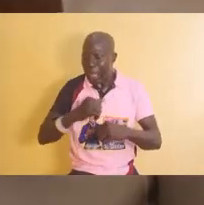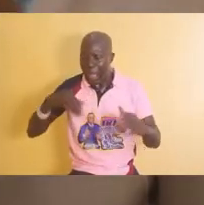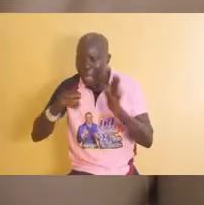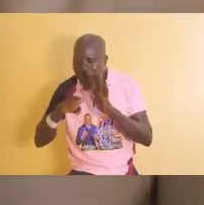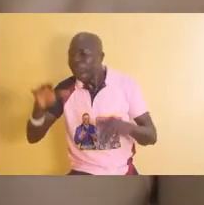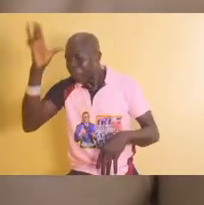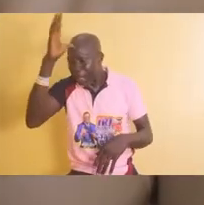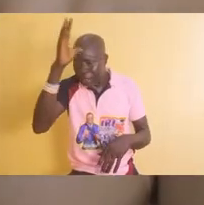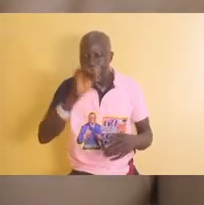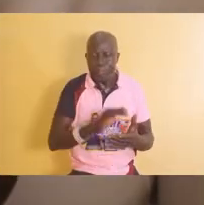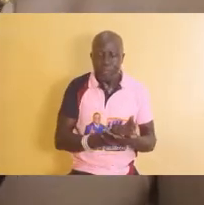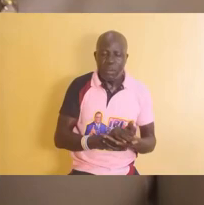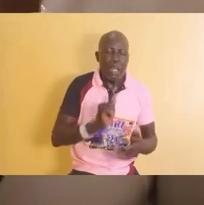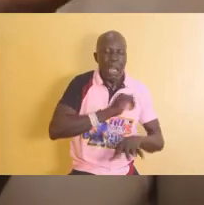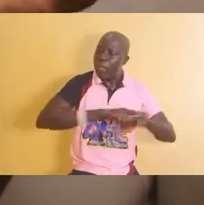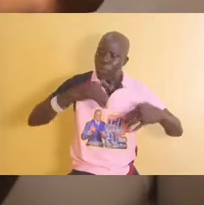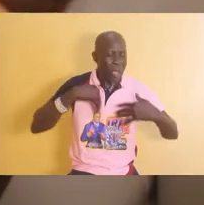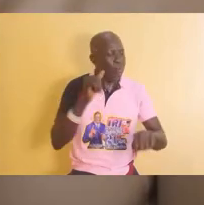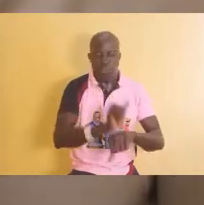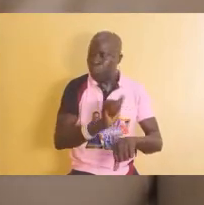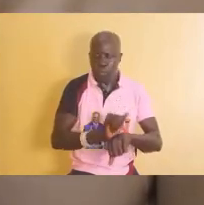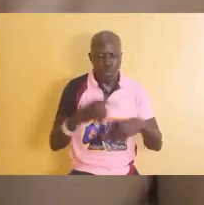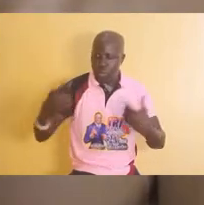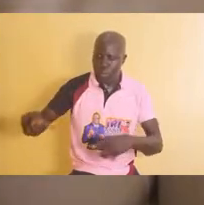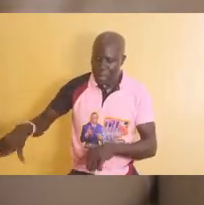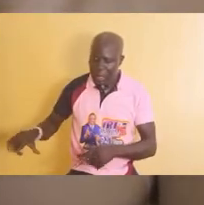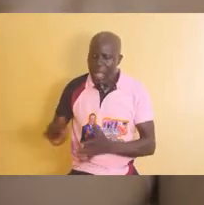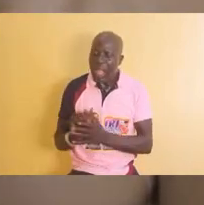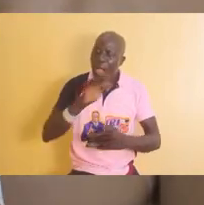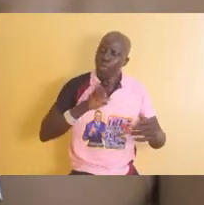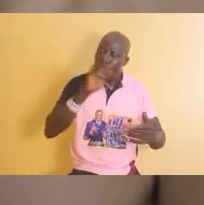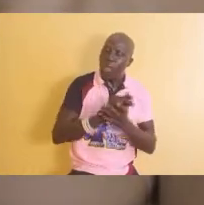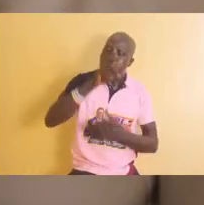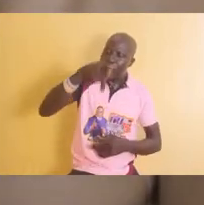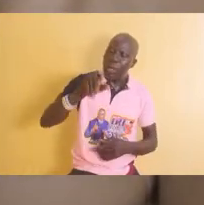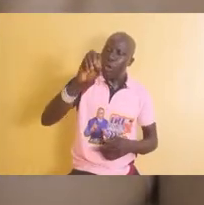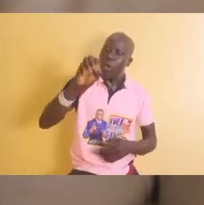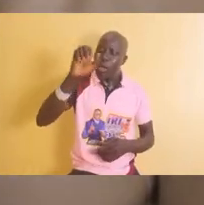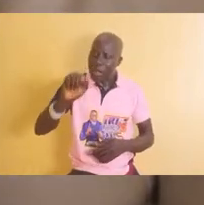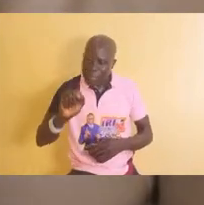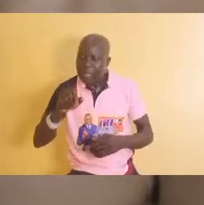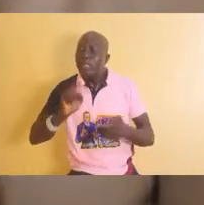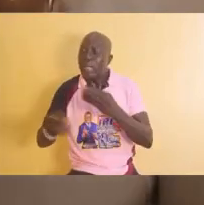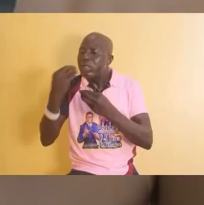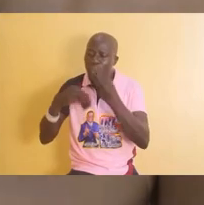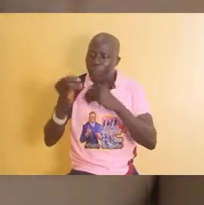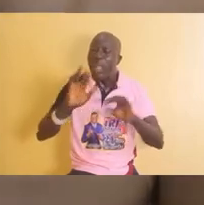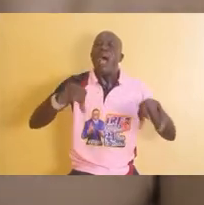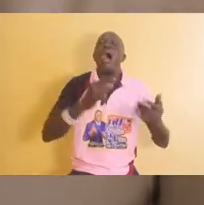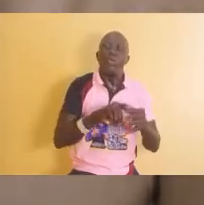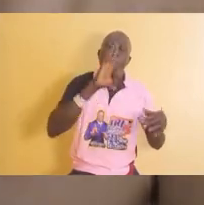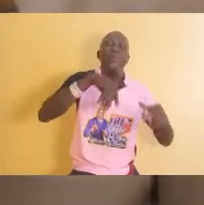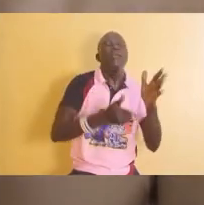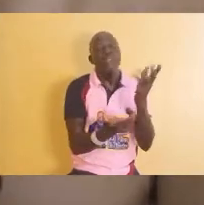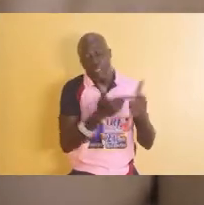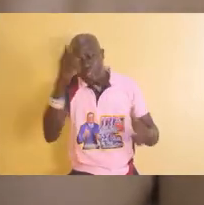What the daddy? She said, daddy. Oh, said that she's jobless. Only POS. Don't feel that she's using POS. Daddy. Daddy. Mom, no, the best genius.